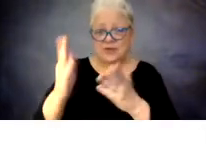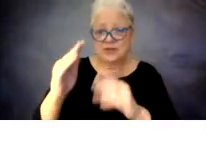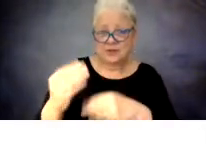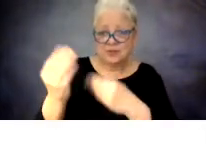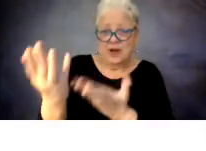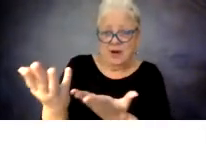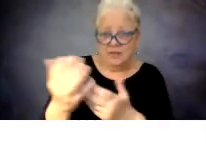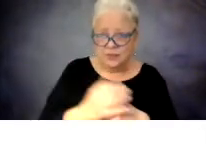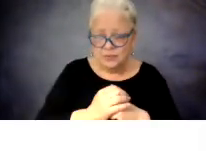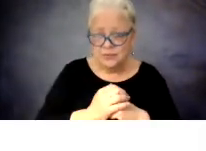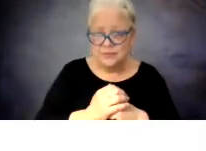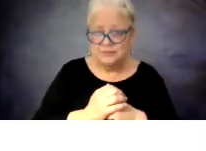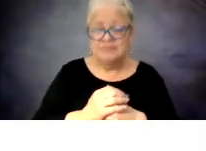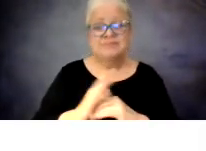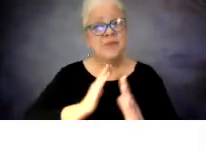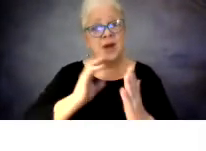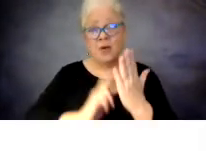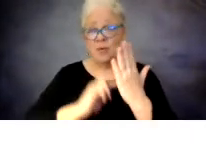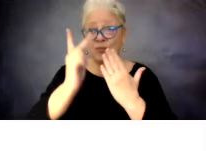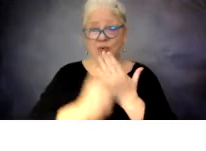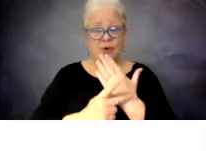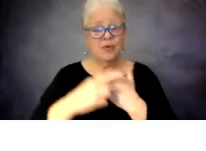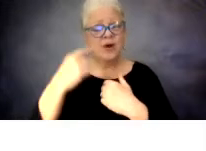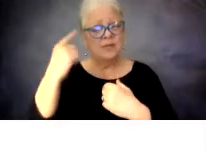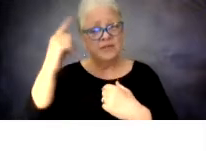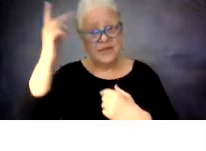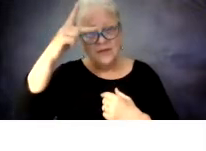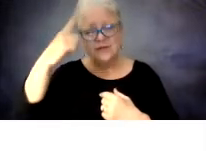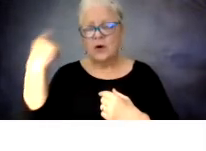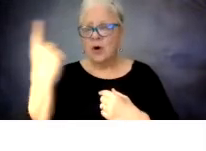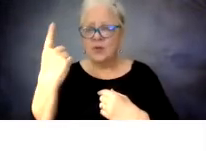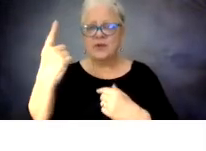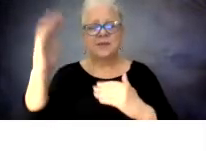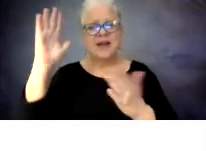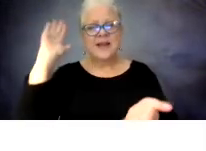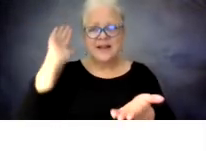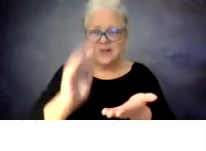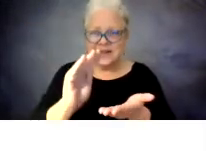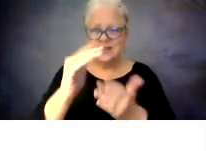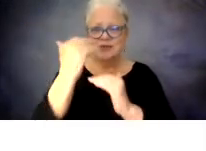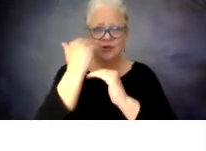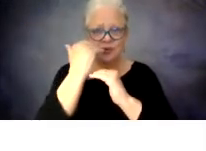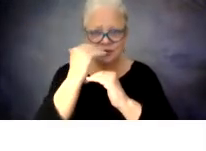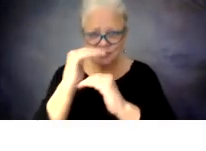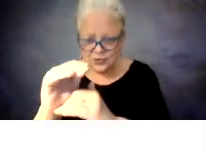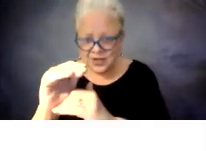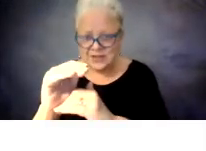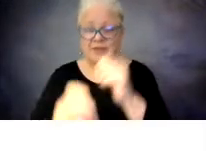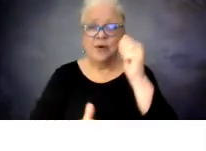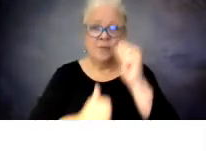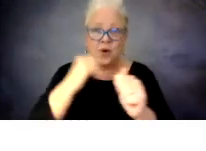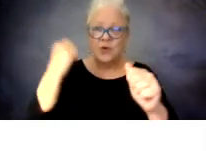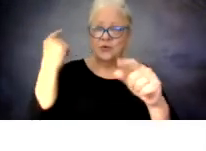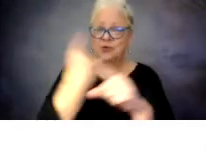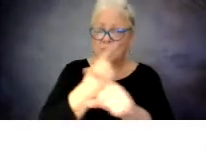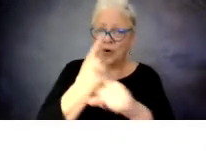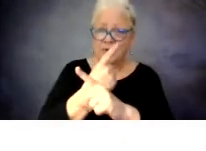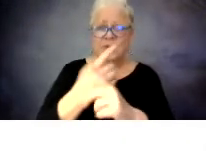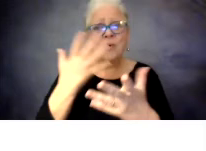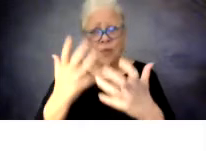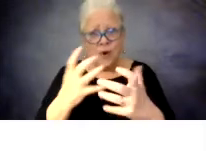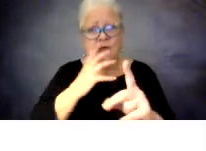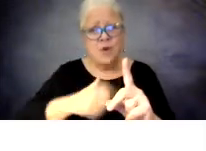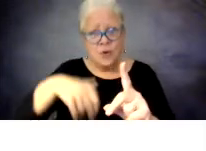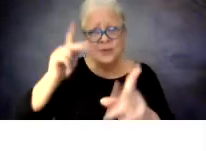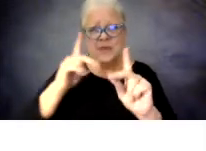has always been least restrictive, most appropriate. We want to keep our older adults in their home as long as possible, so long as we can